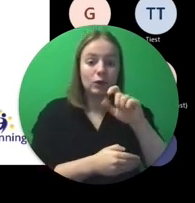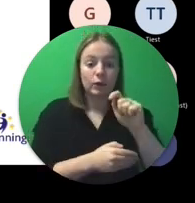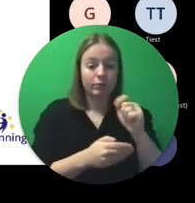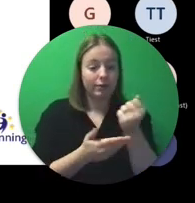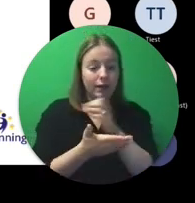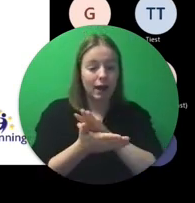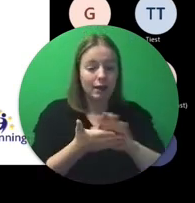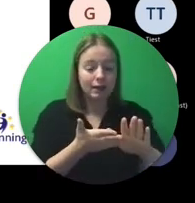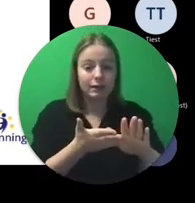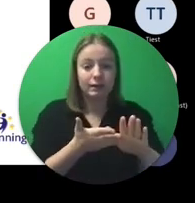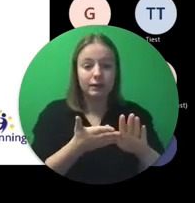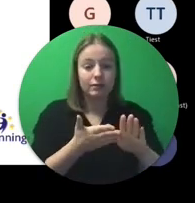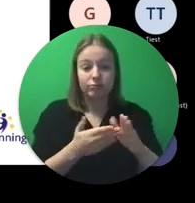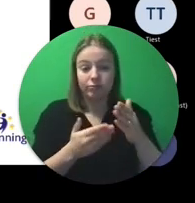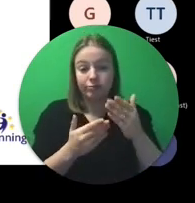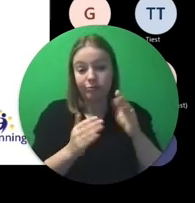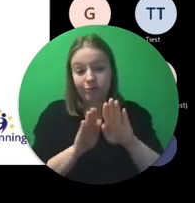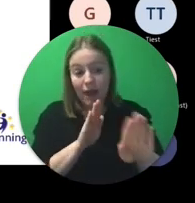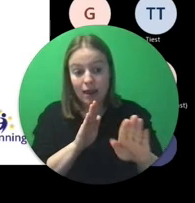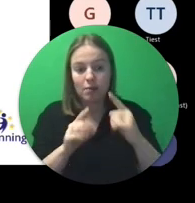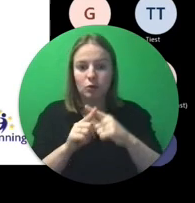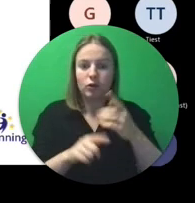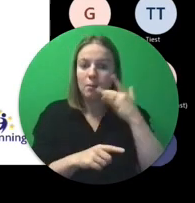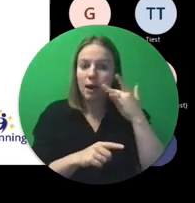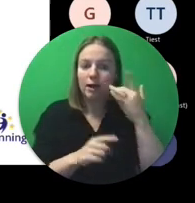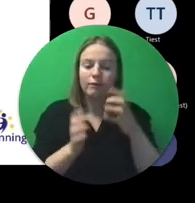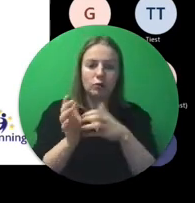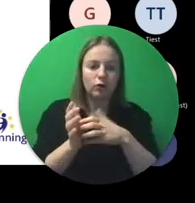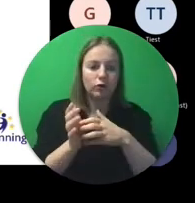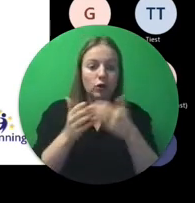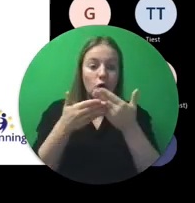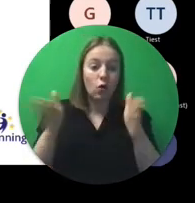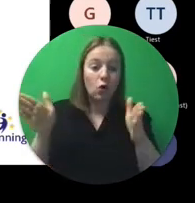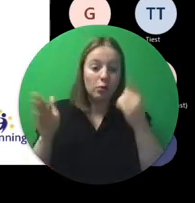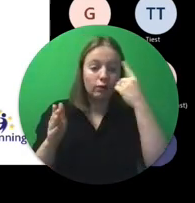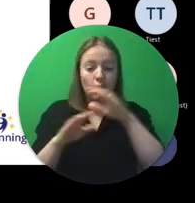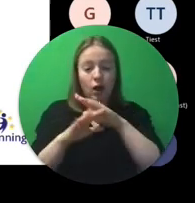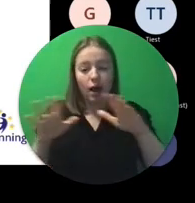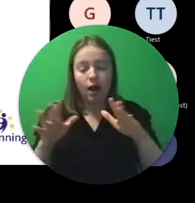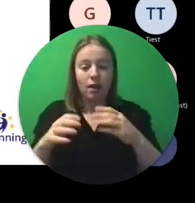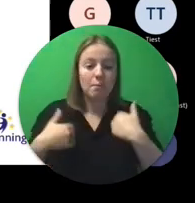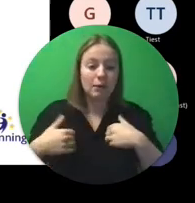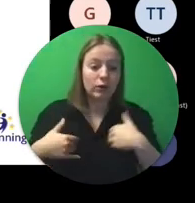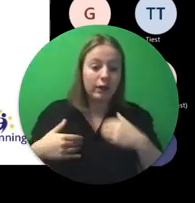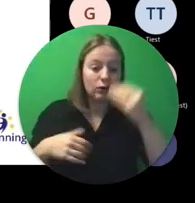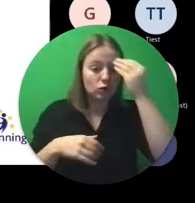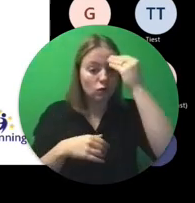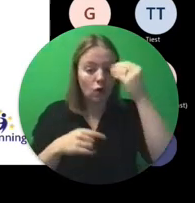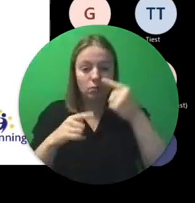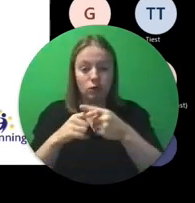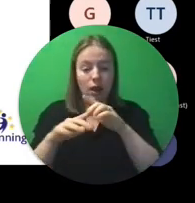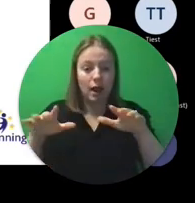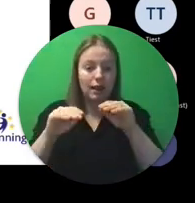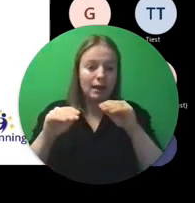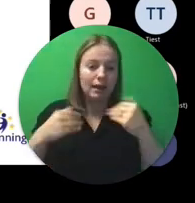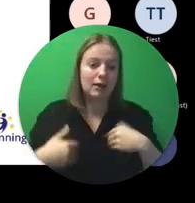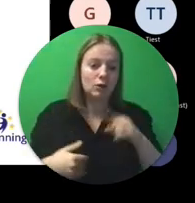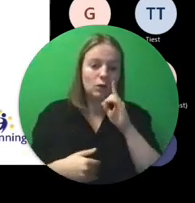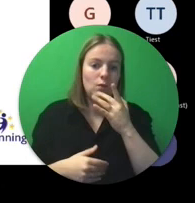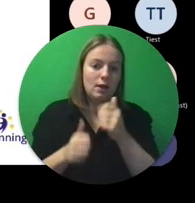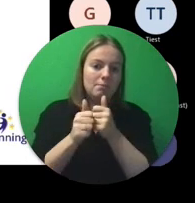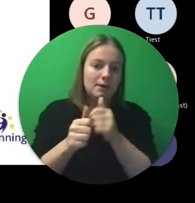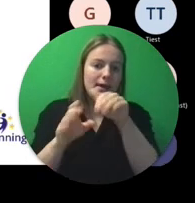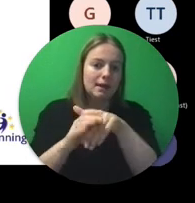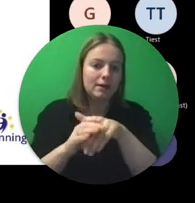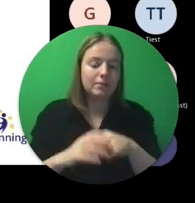safe and easy to use, and open to all teachers and school staff that wish to take part. To